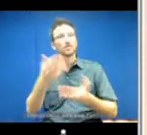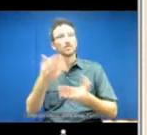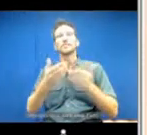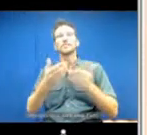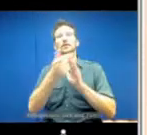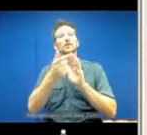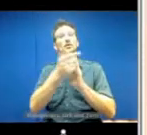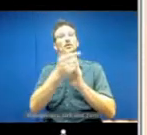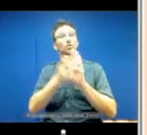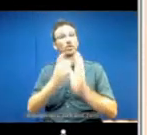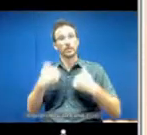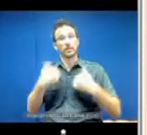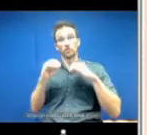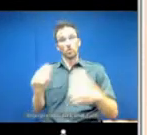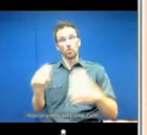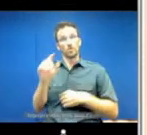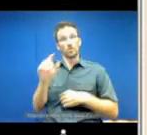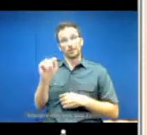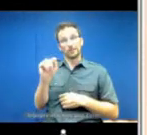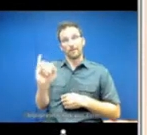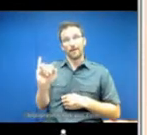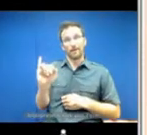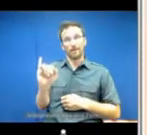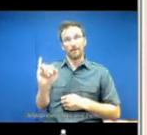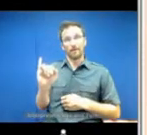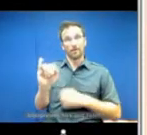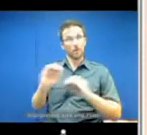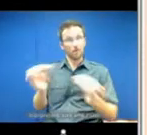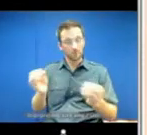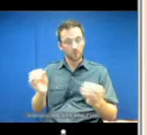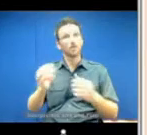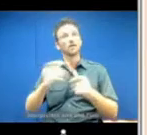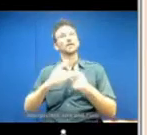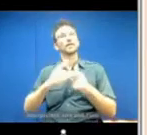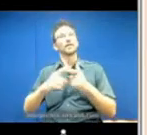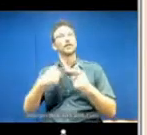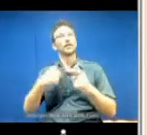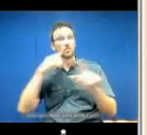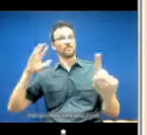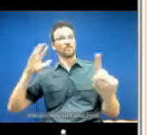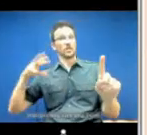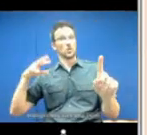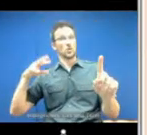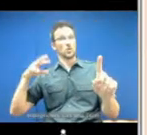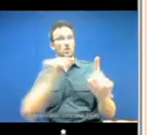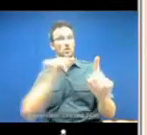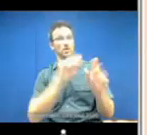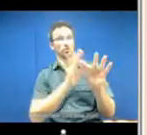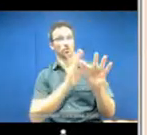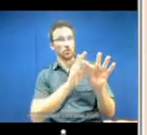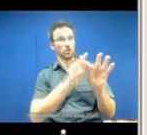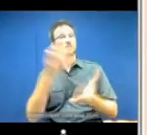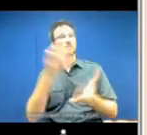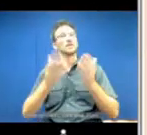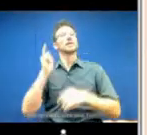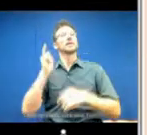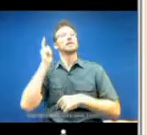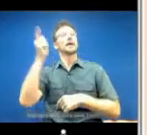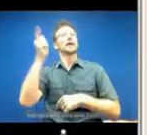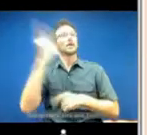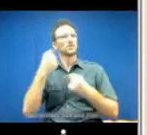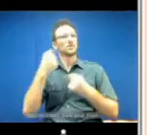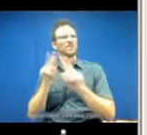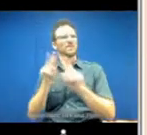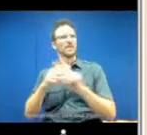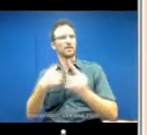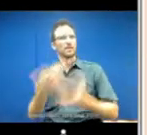had the interpretation reviewed on video and tried to file a motion or to create an issue for appeal